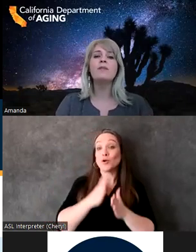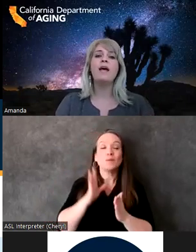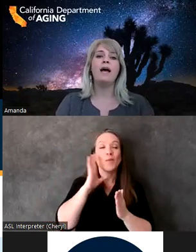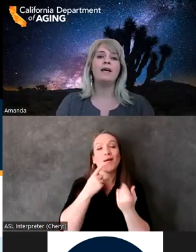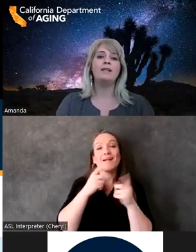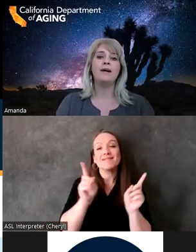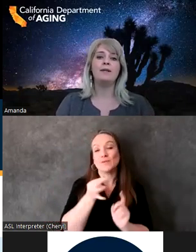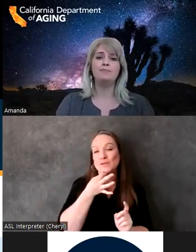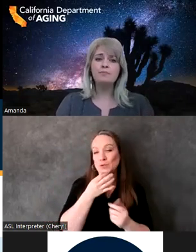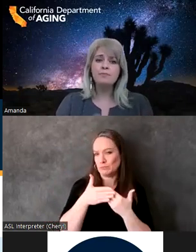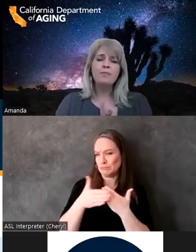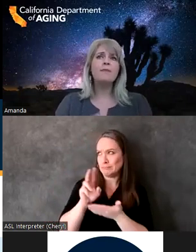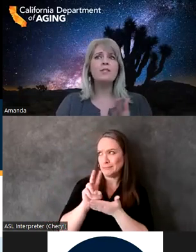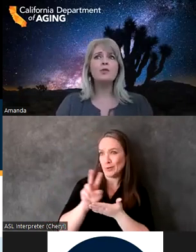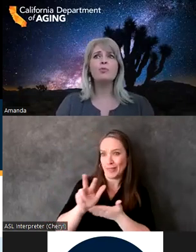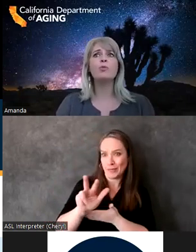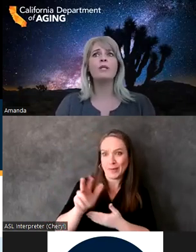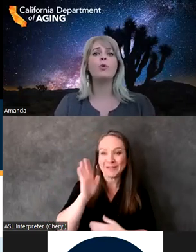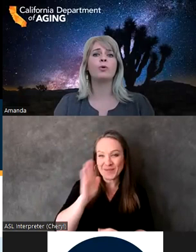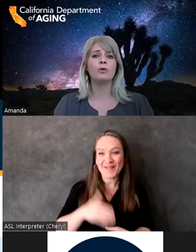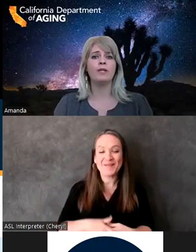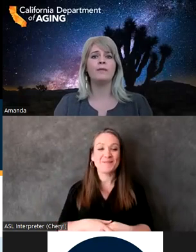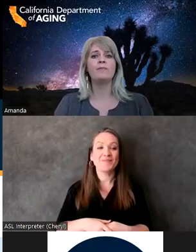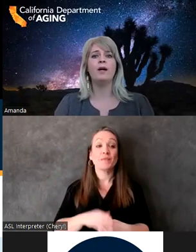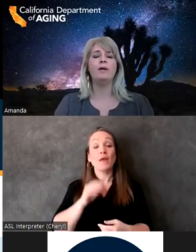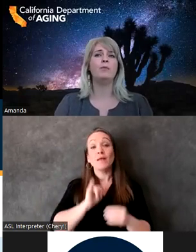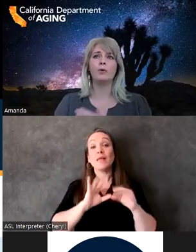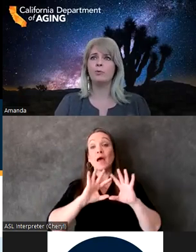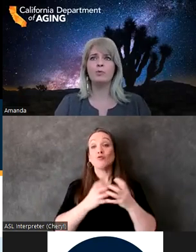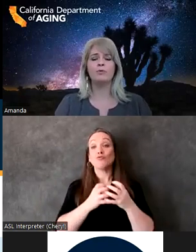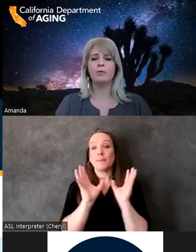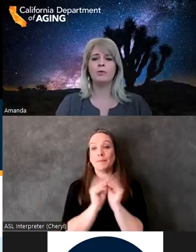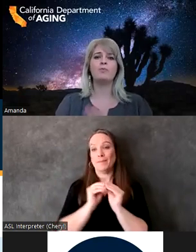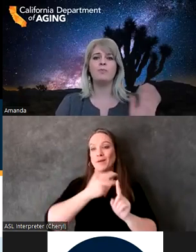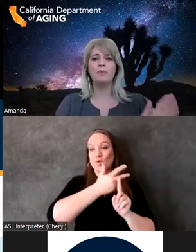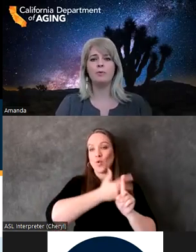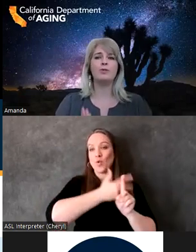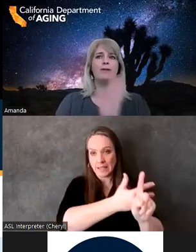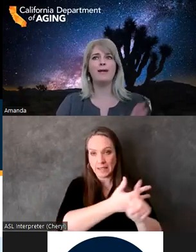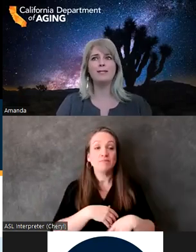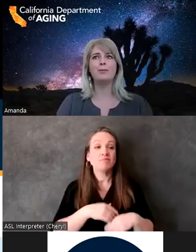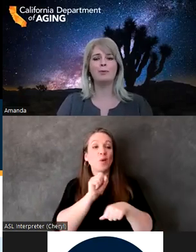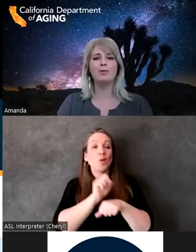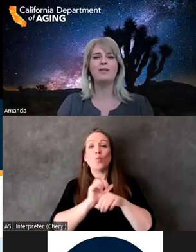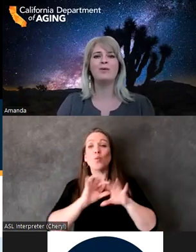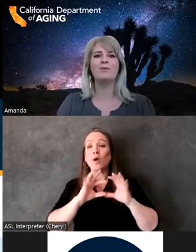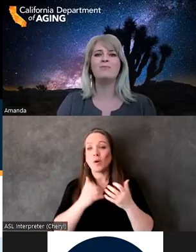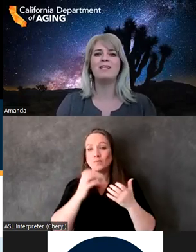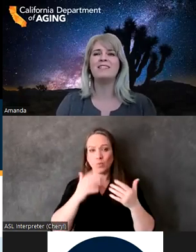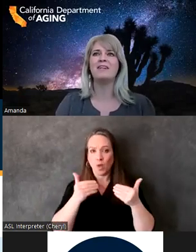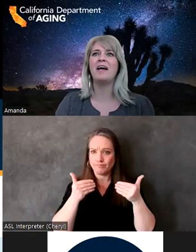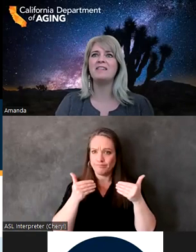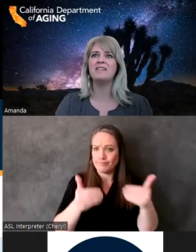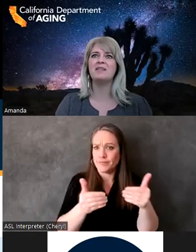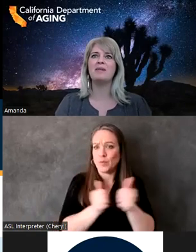weeks, and this group will meet quarterly, and work groups will of course be advancing the work between those